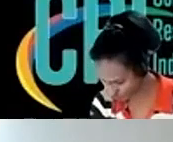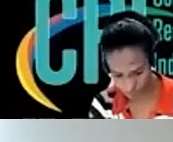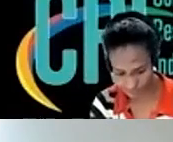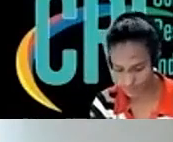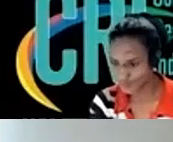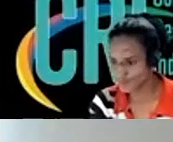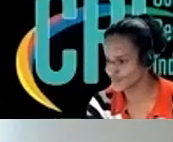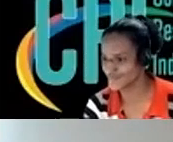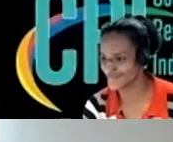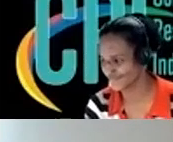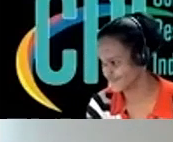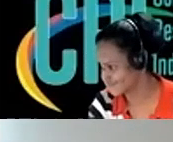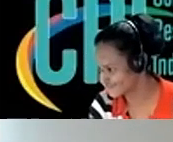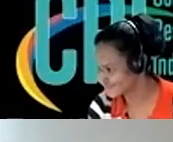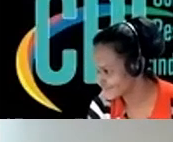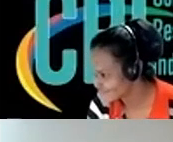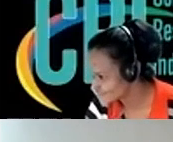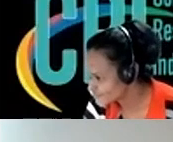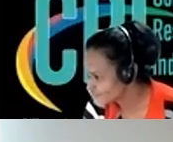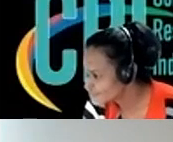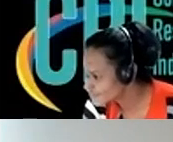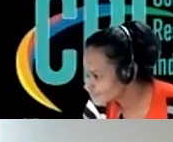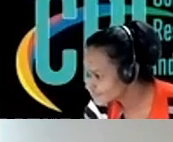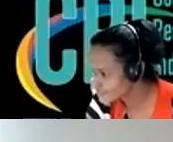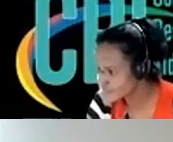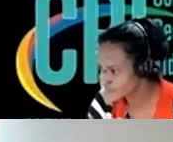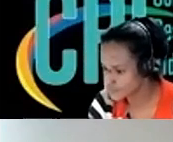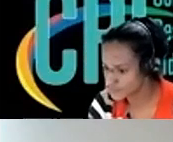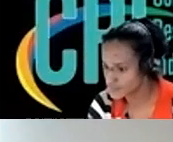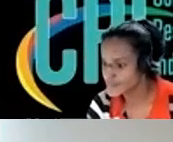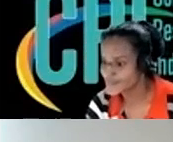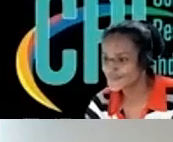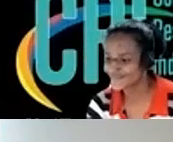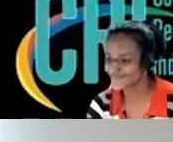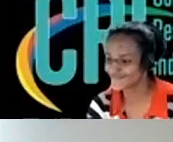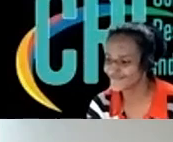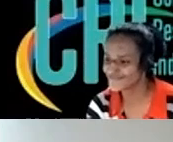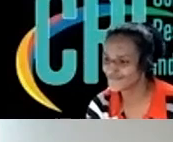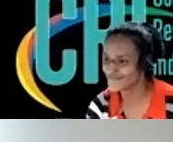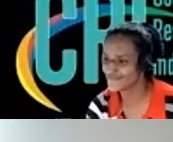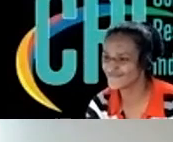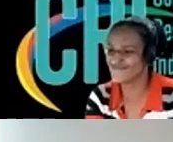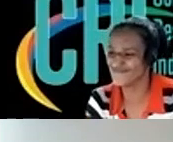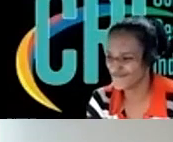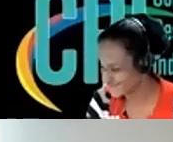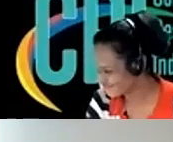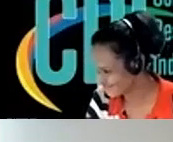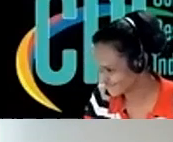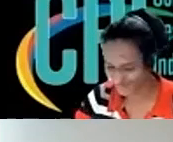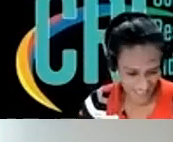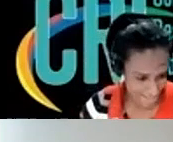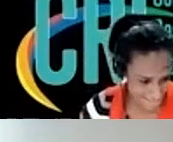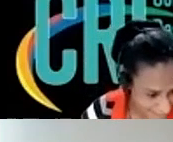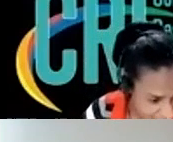Welcome back. Did you have fun, Scott? Yeah. Excellent.